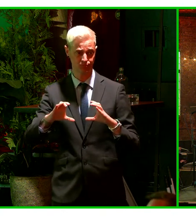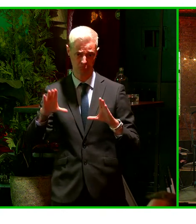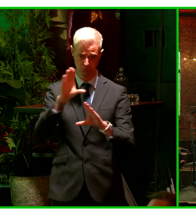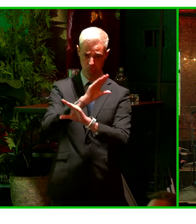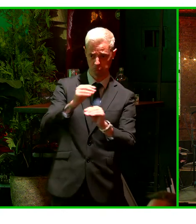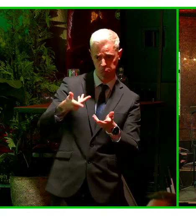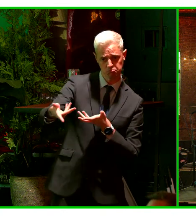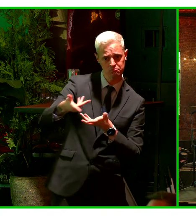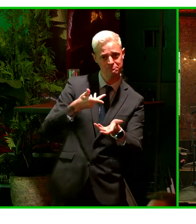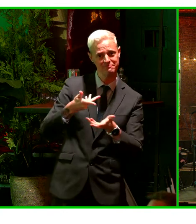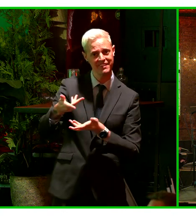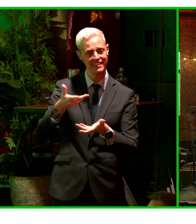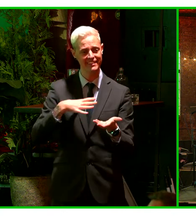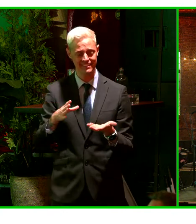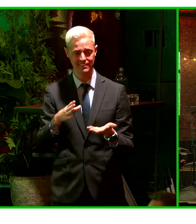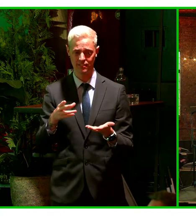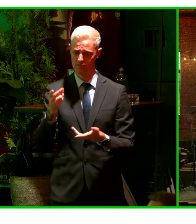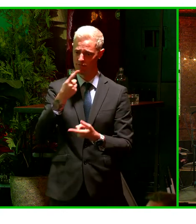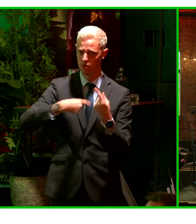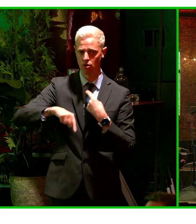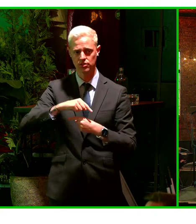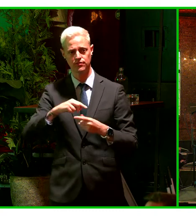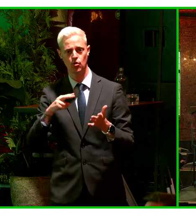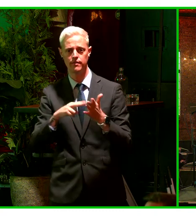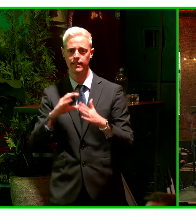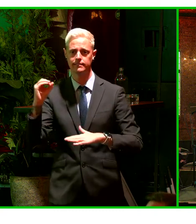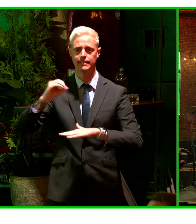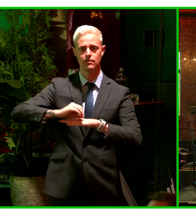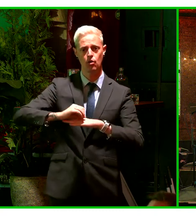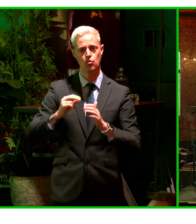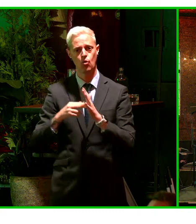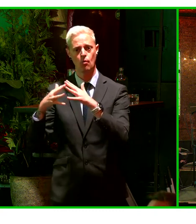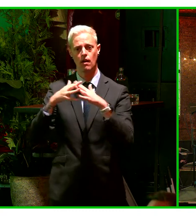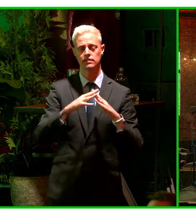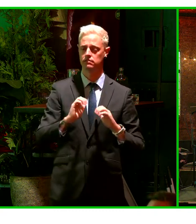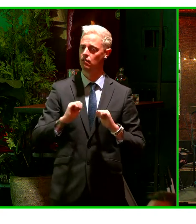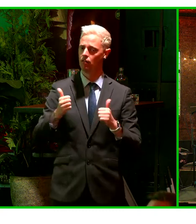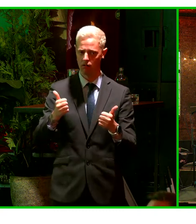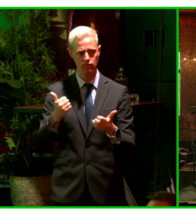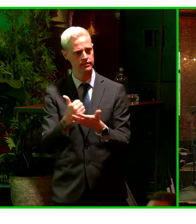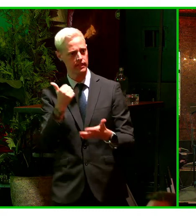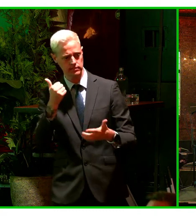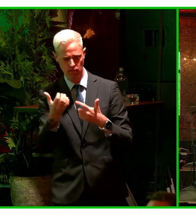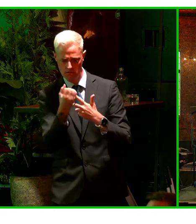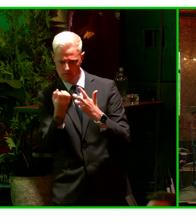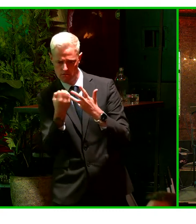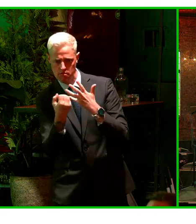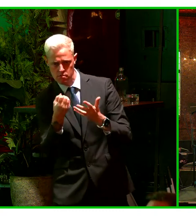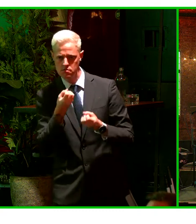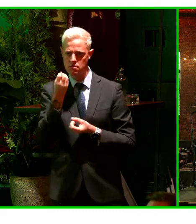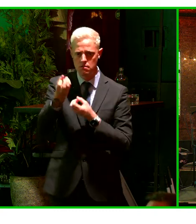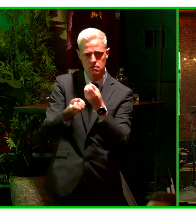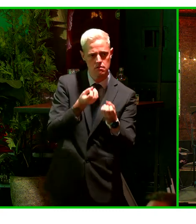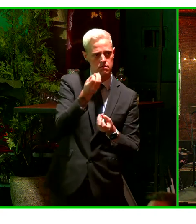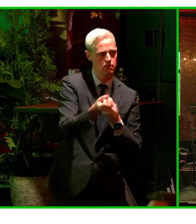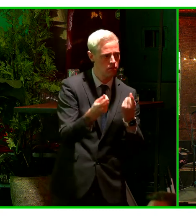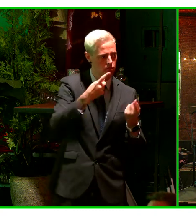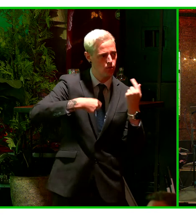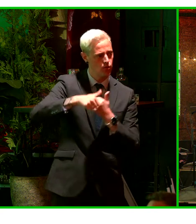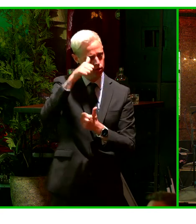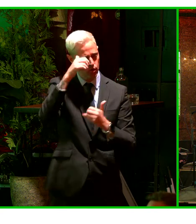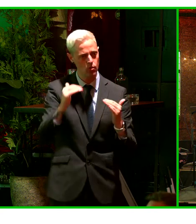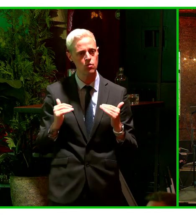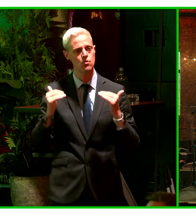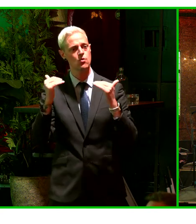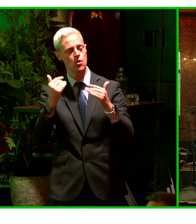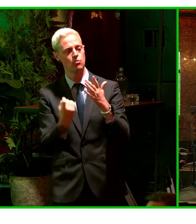long way. Net Zero Northwest, for example, you've already referred to, have done a fantastic job of explaining the scale of the